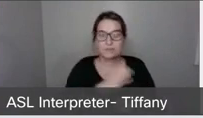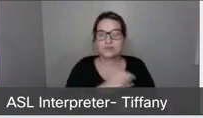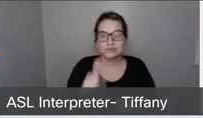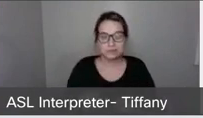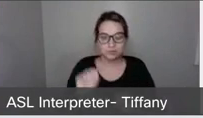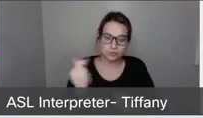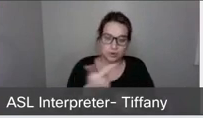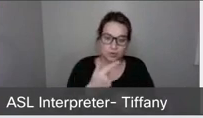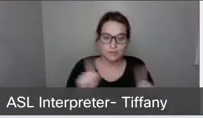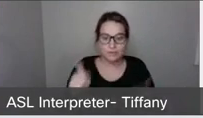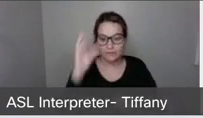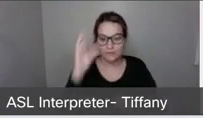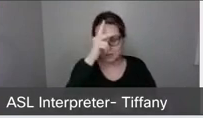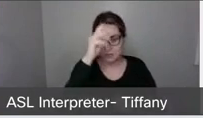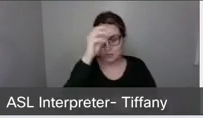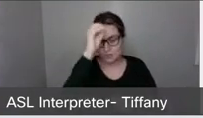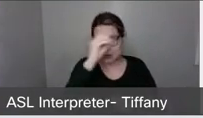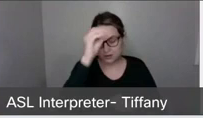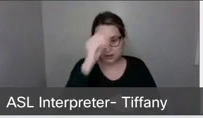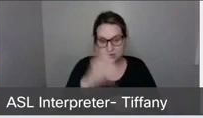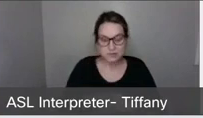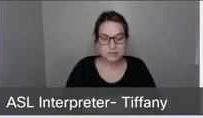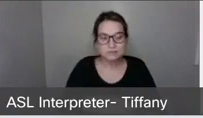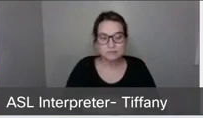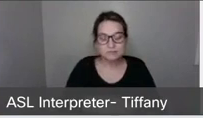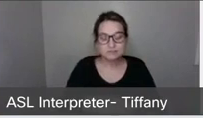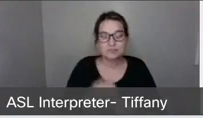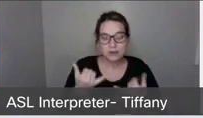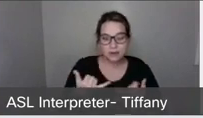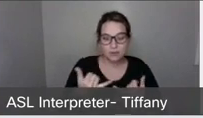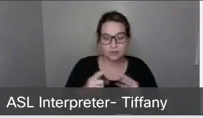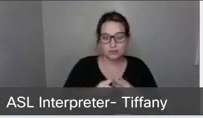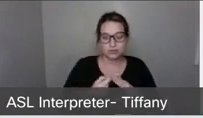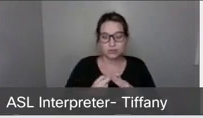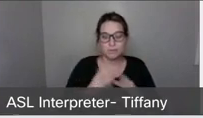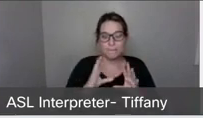make an informed decision. At this time, we will now begin public comment.